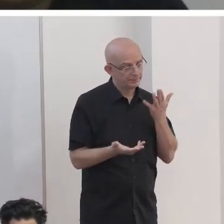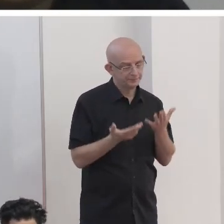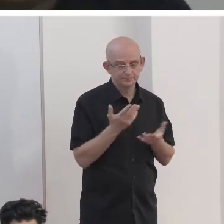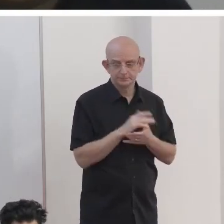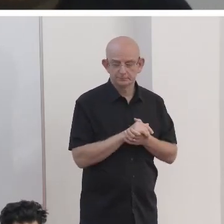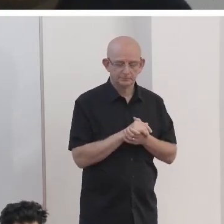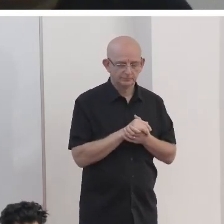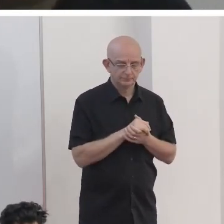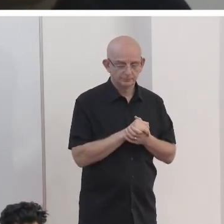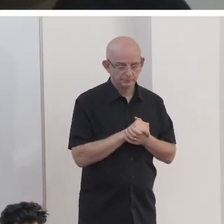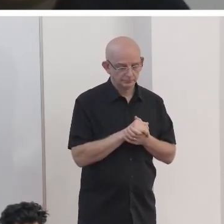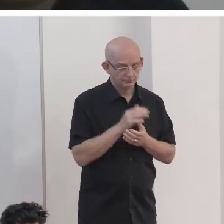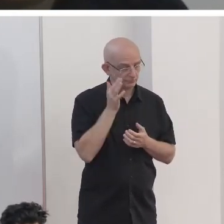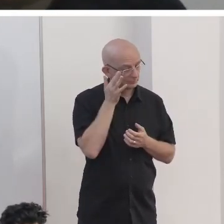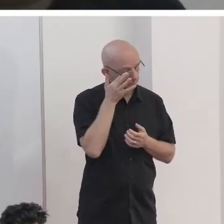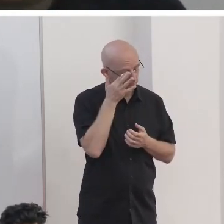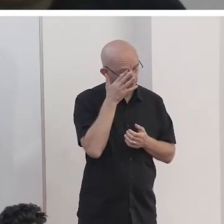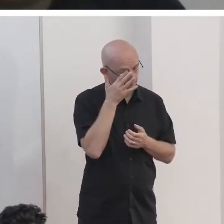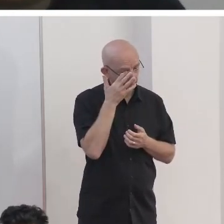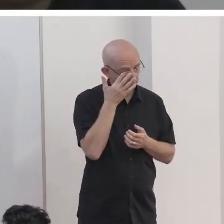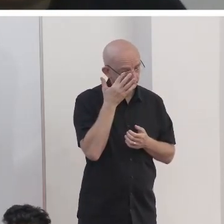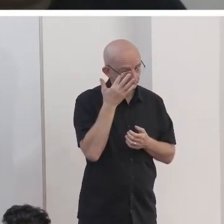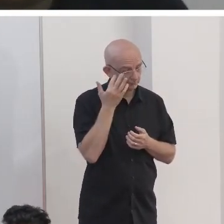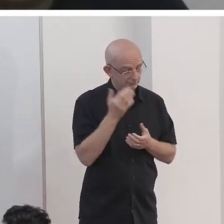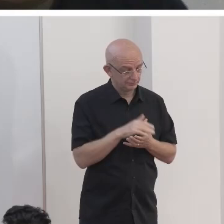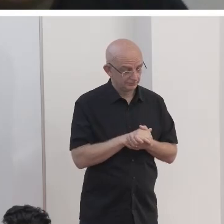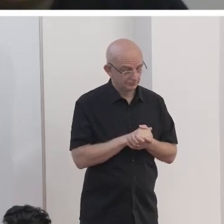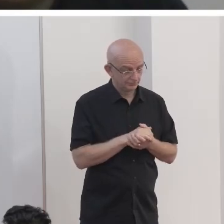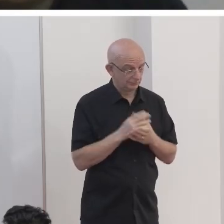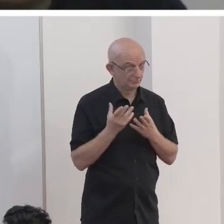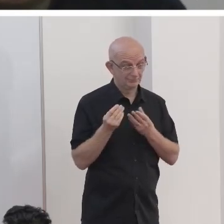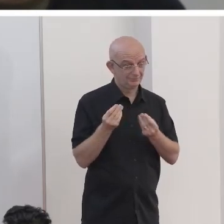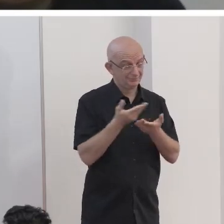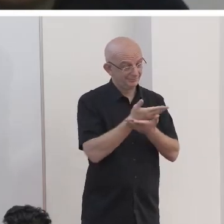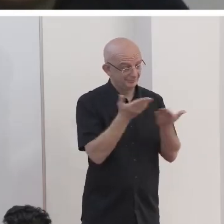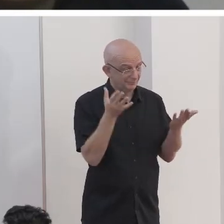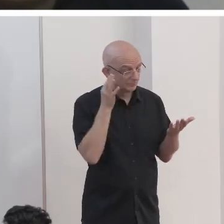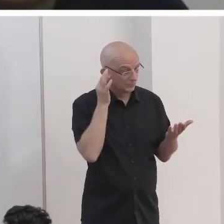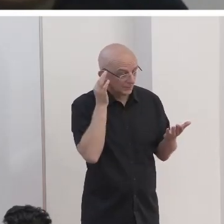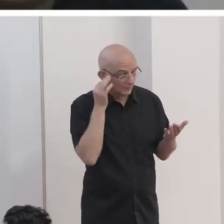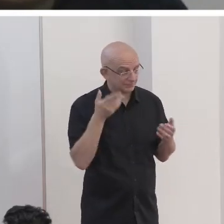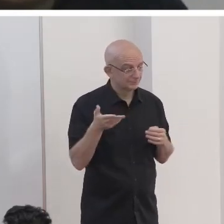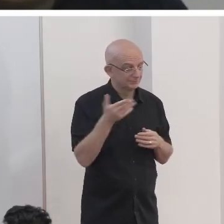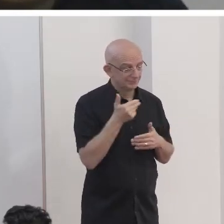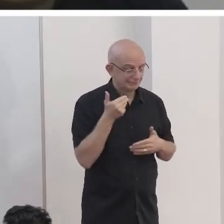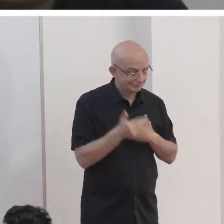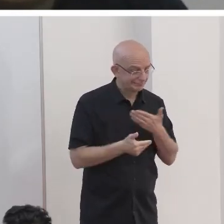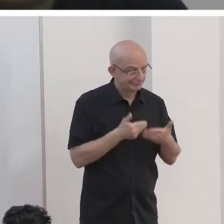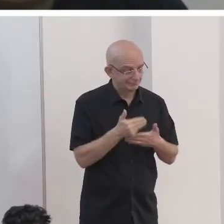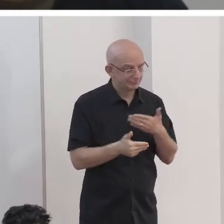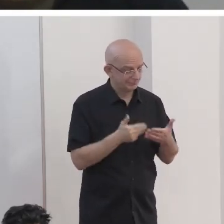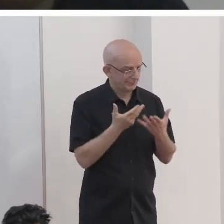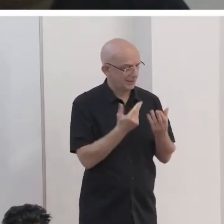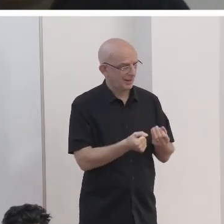disabilities are facing such kind of problems, such kind of challenges, not only in Nepal,